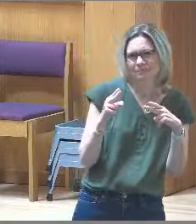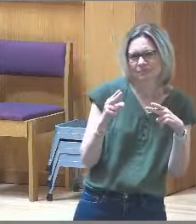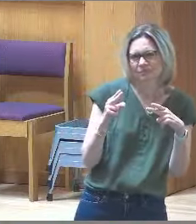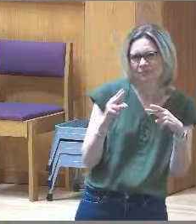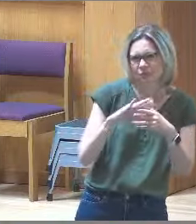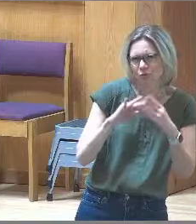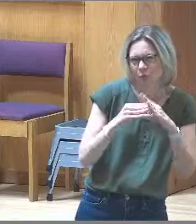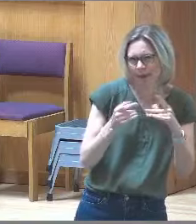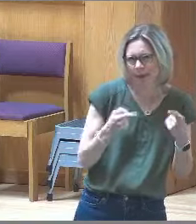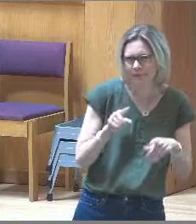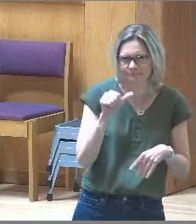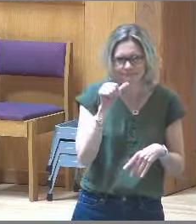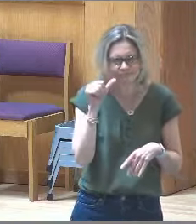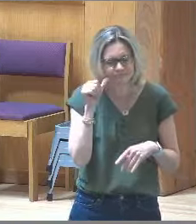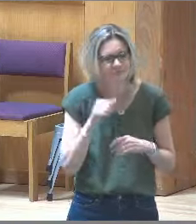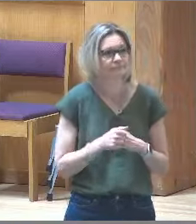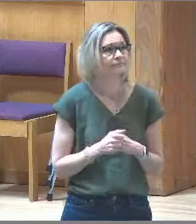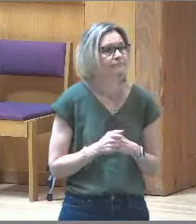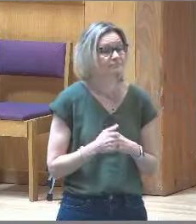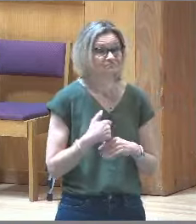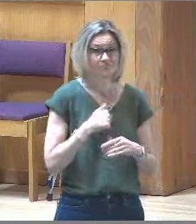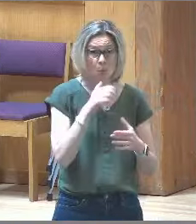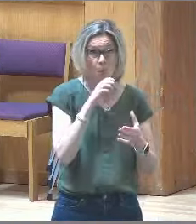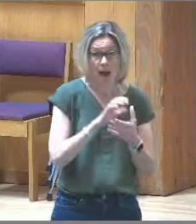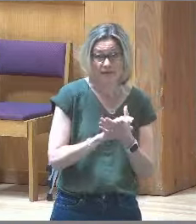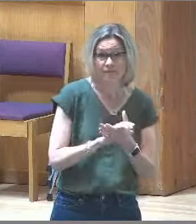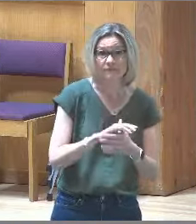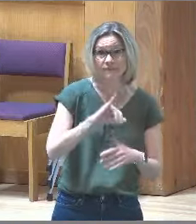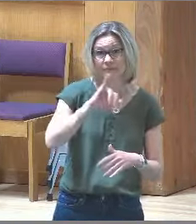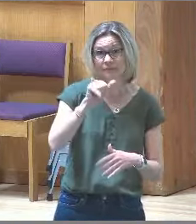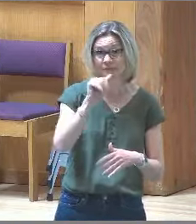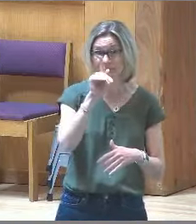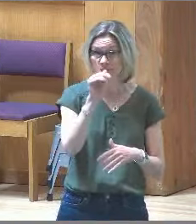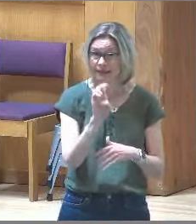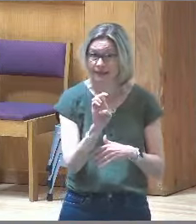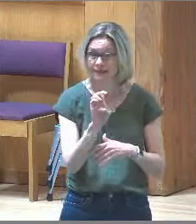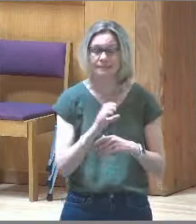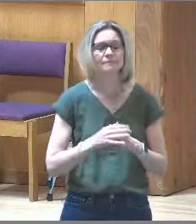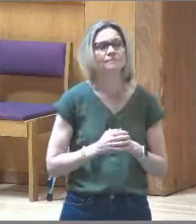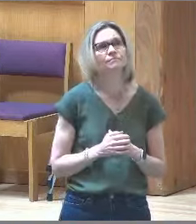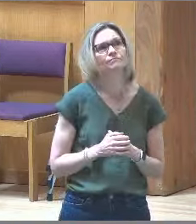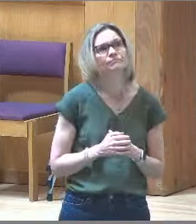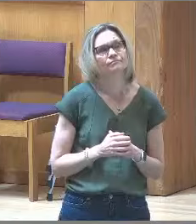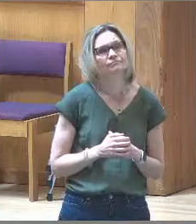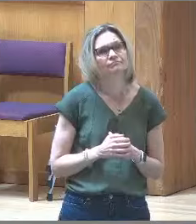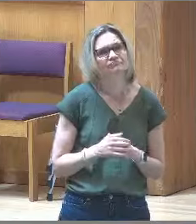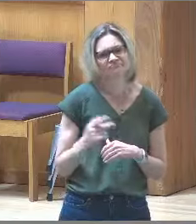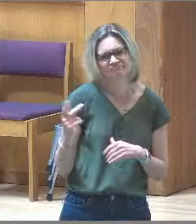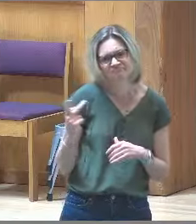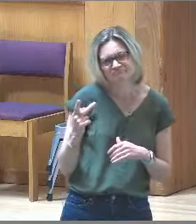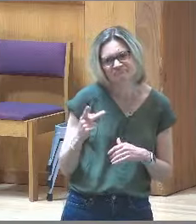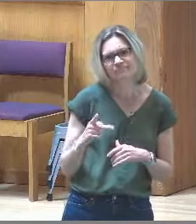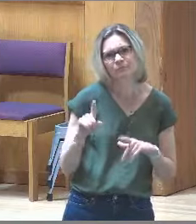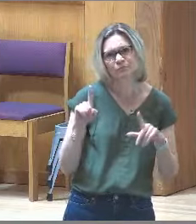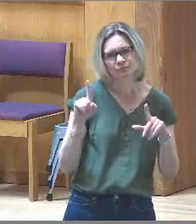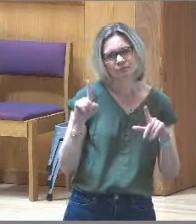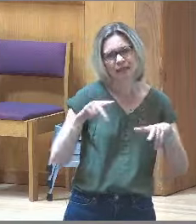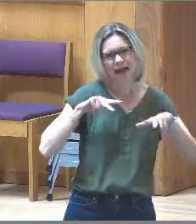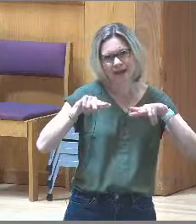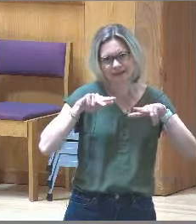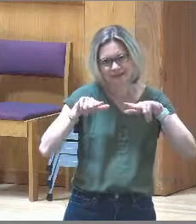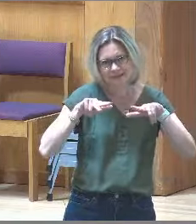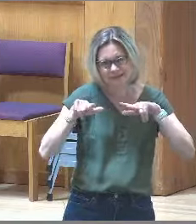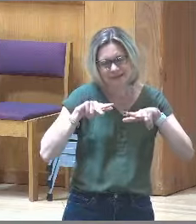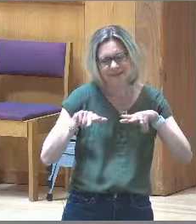happened yesterday. My wife, Jade, some of you know her as Pastor Jade, she and I went to